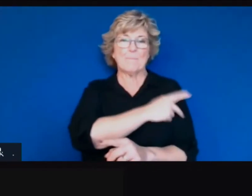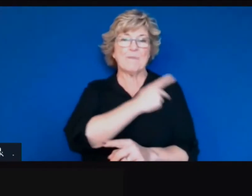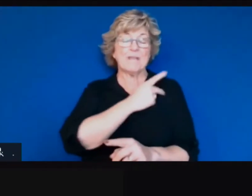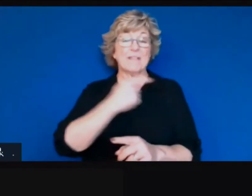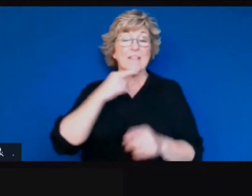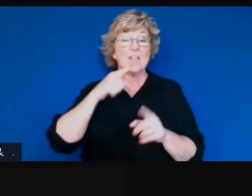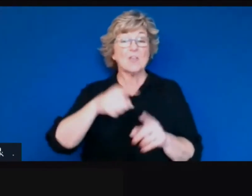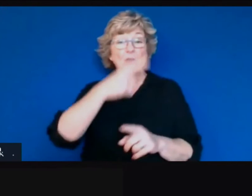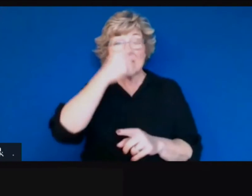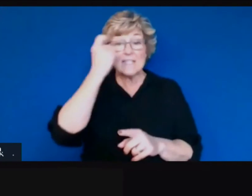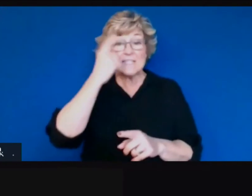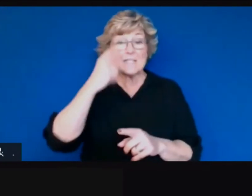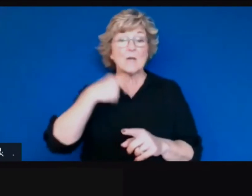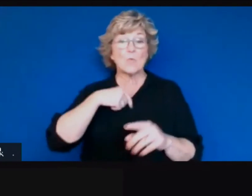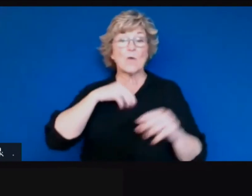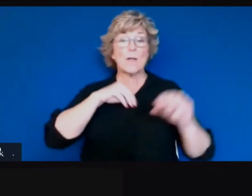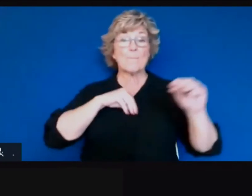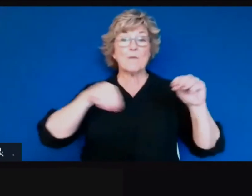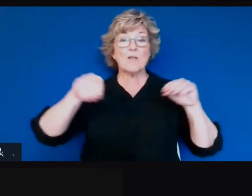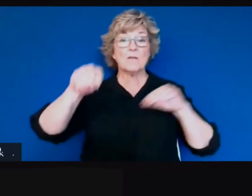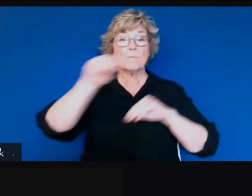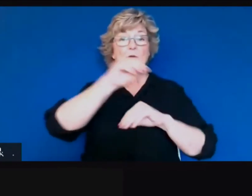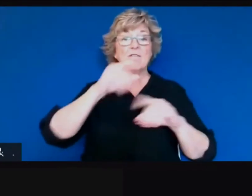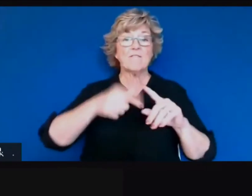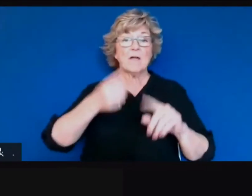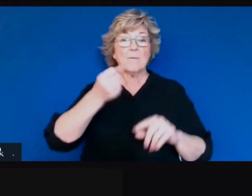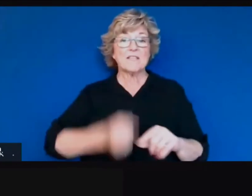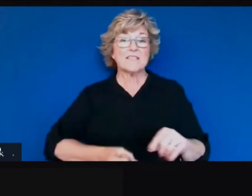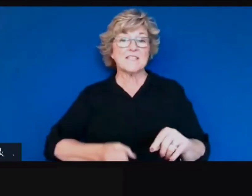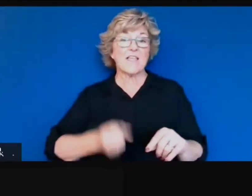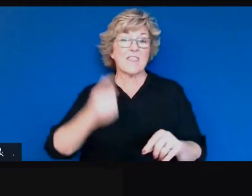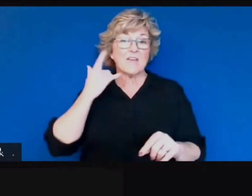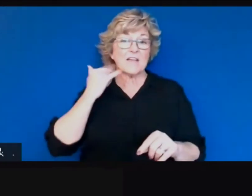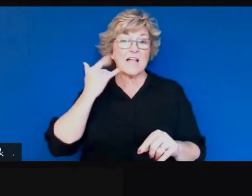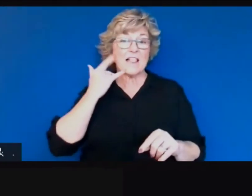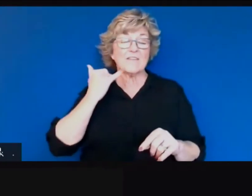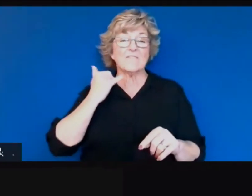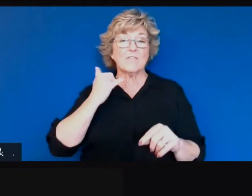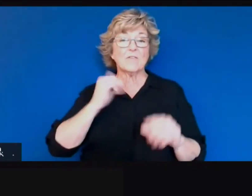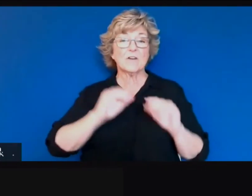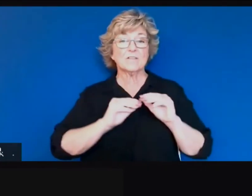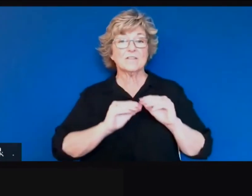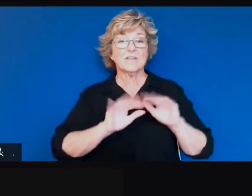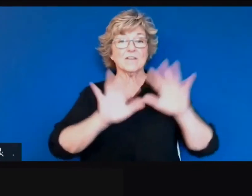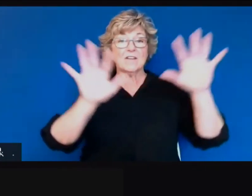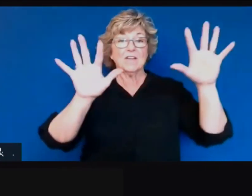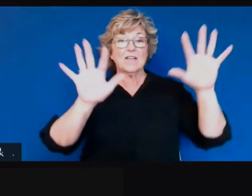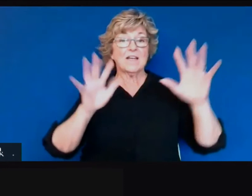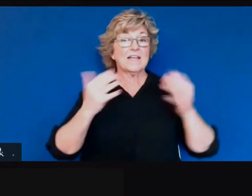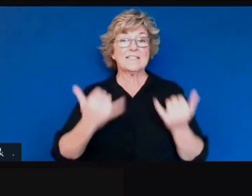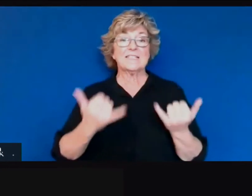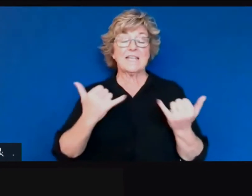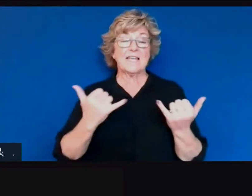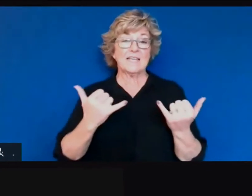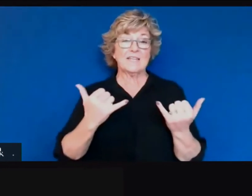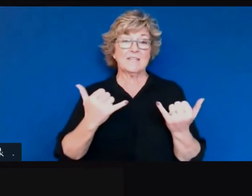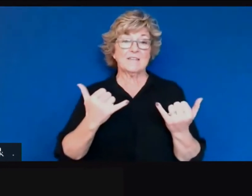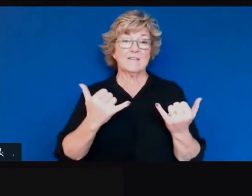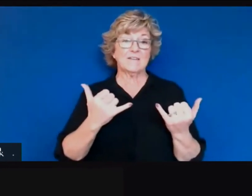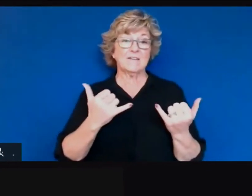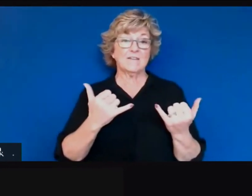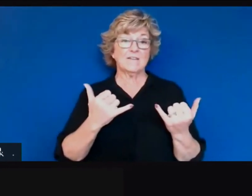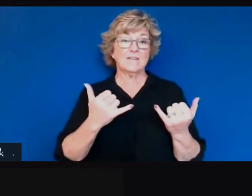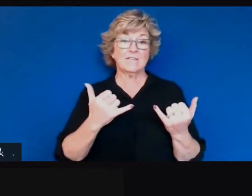summer, we did move patients from Imperial through Imperial County throughout the state. Today, that is